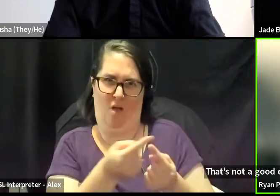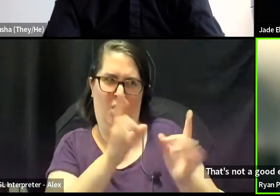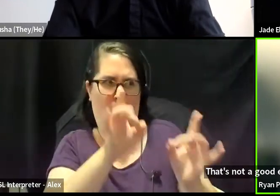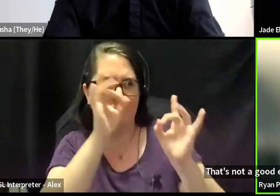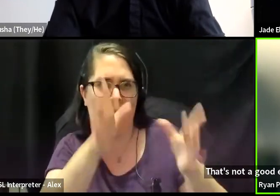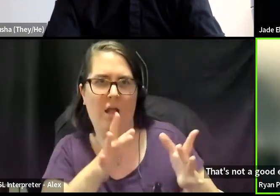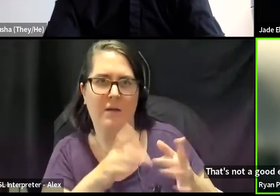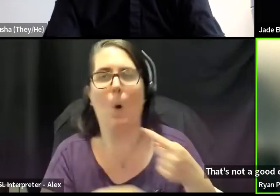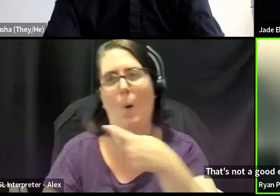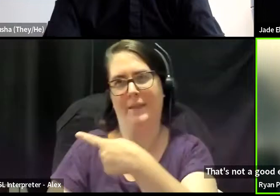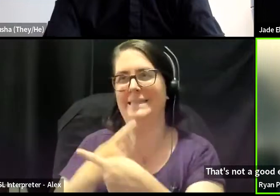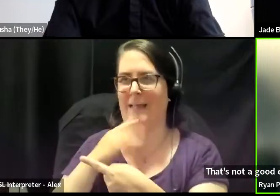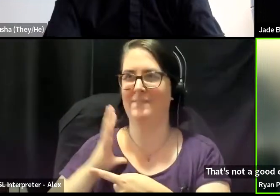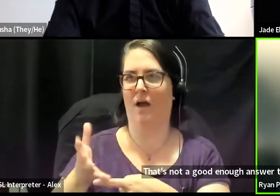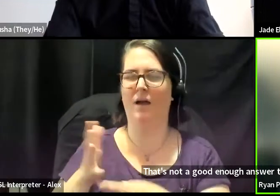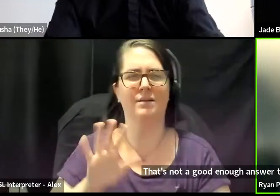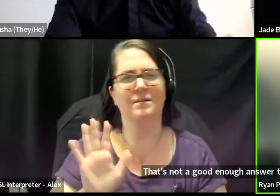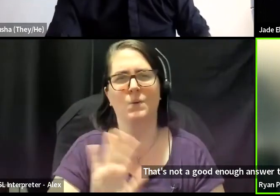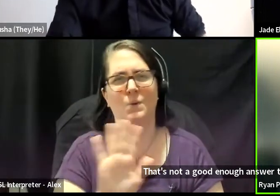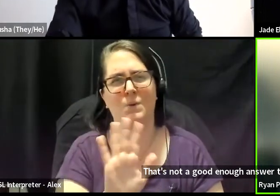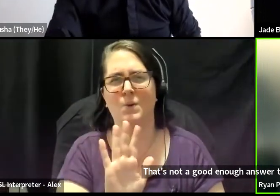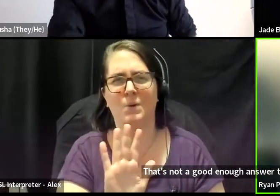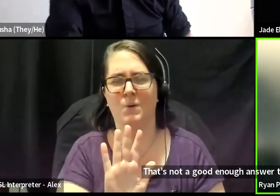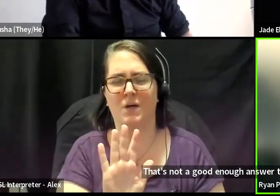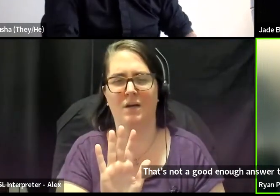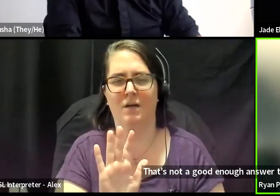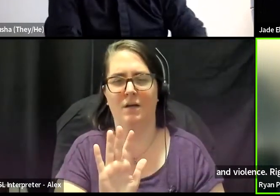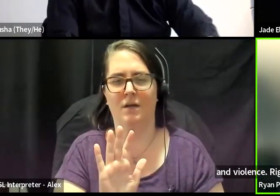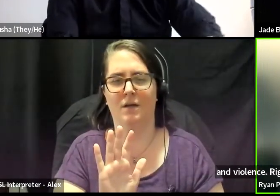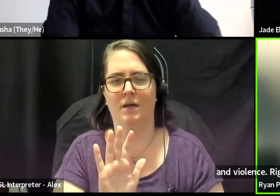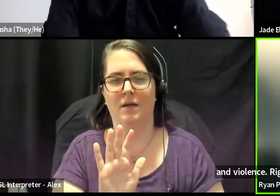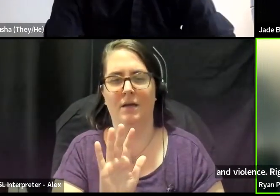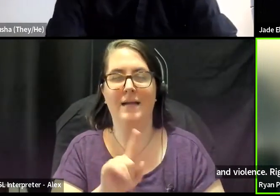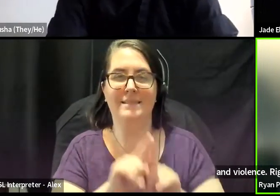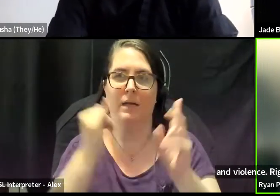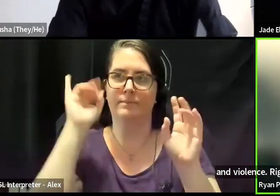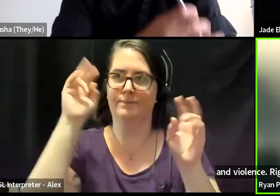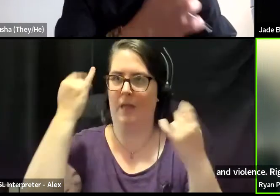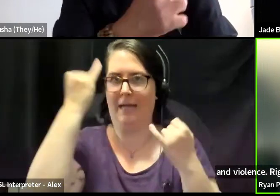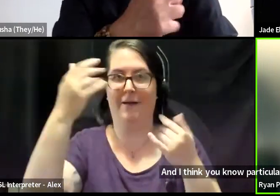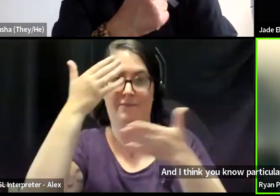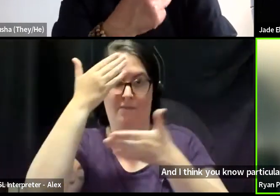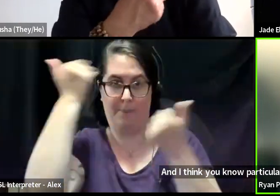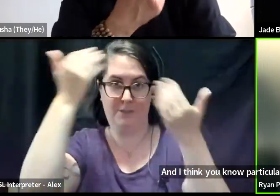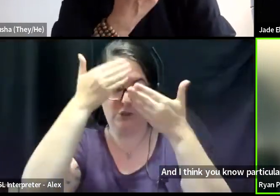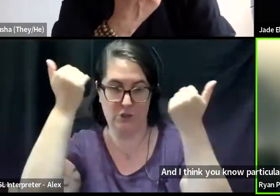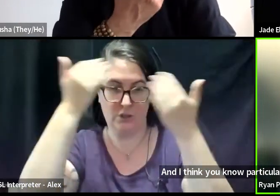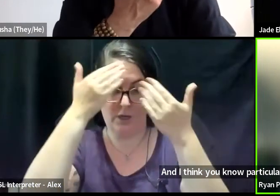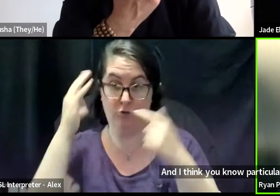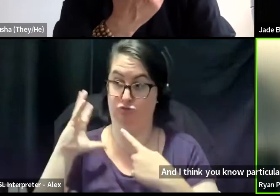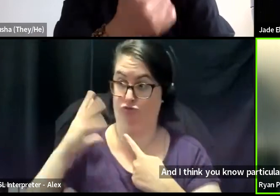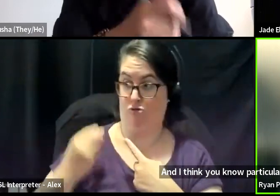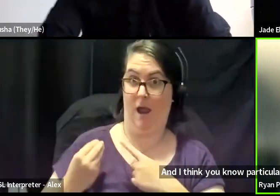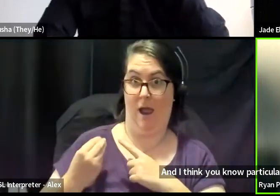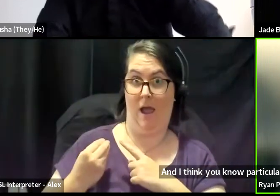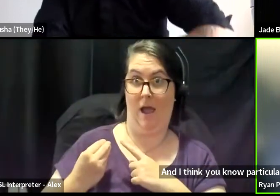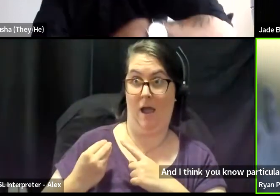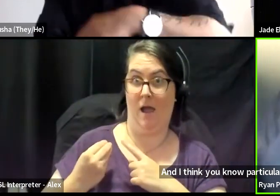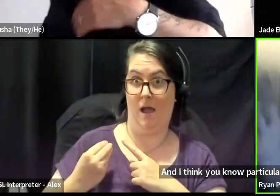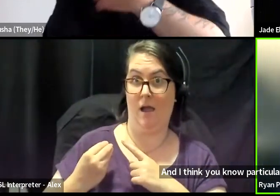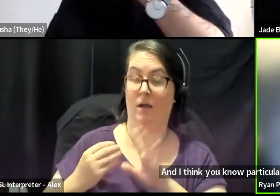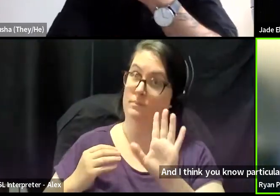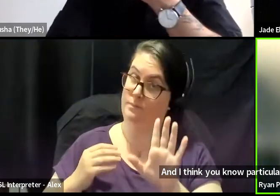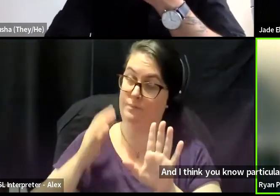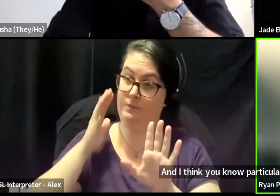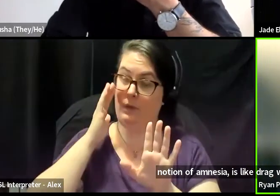right? And I think, you know, particularly again with this notion of amnesia, is like drag was supposed to be like first of